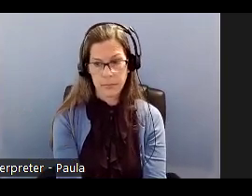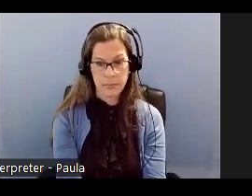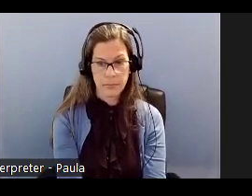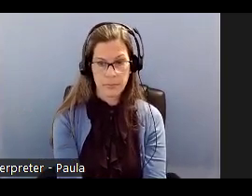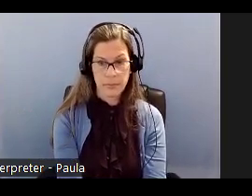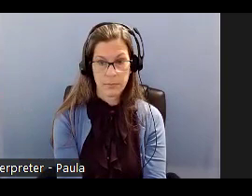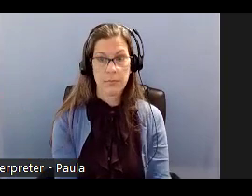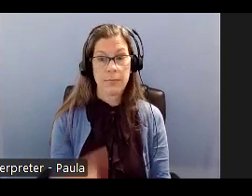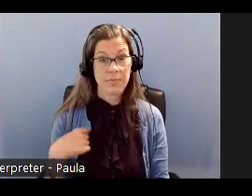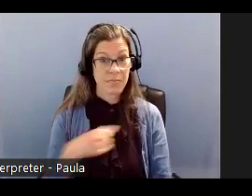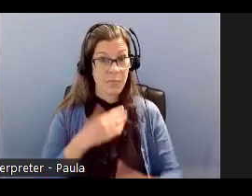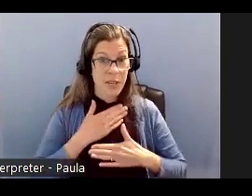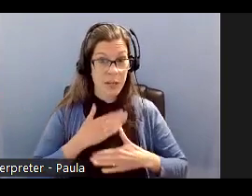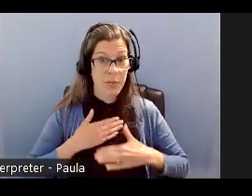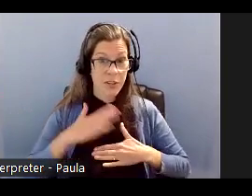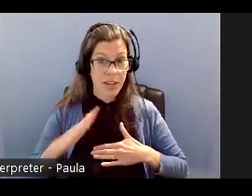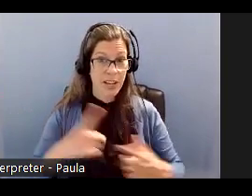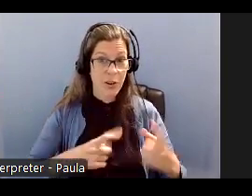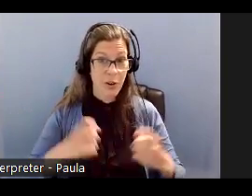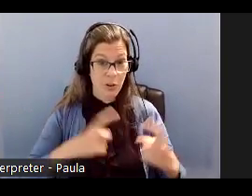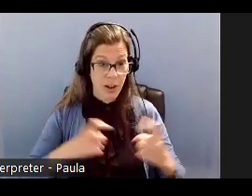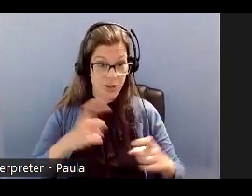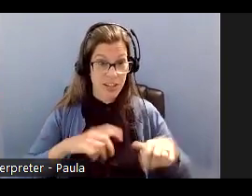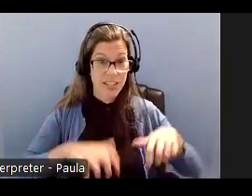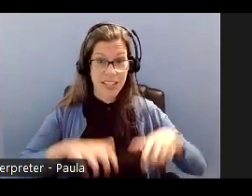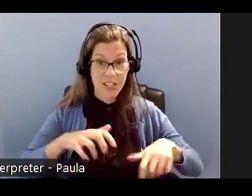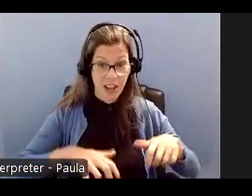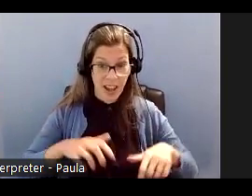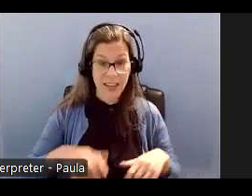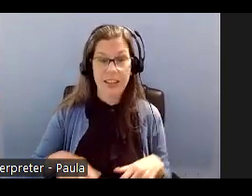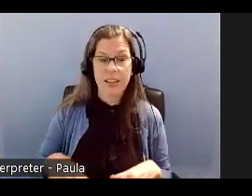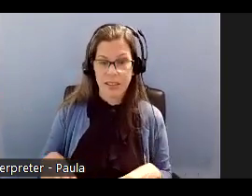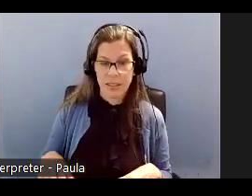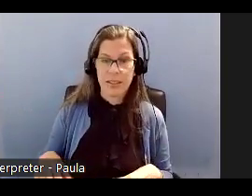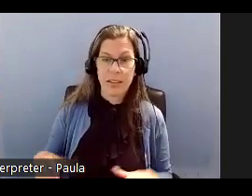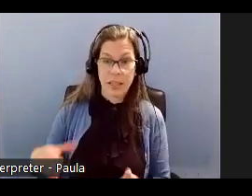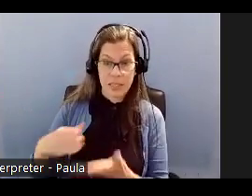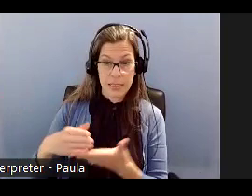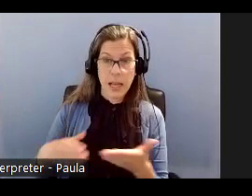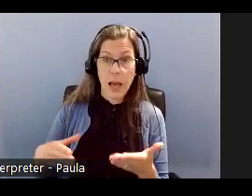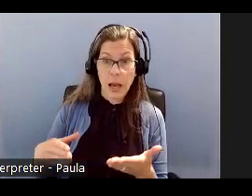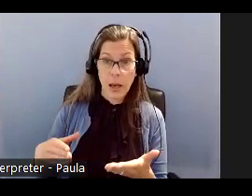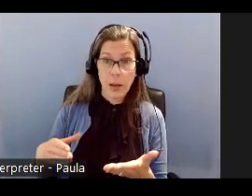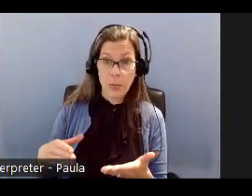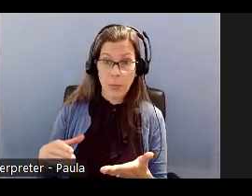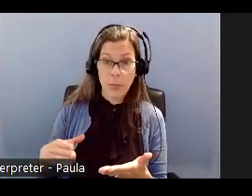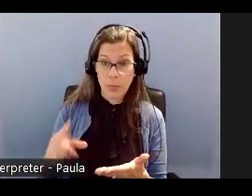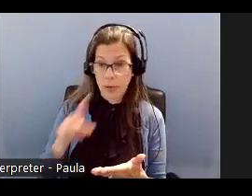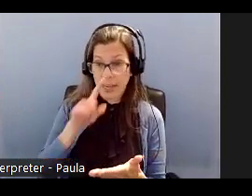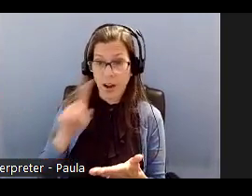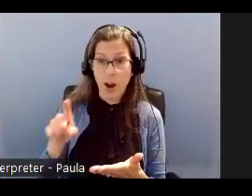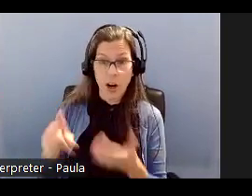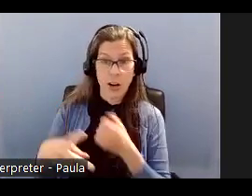And we do appreciate everybody's questions in the chat. And there are some, we are keeping track of all of those. We